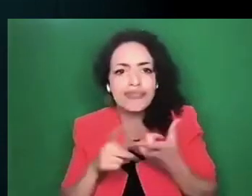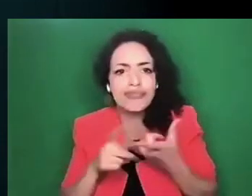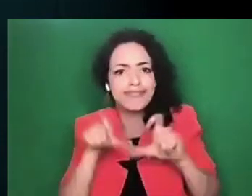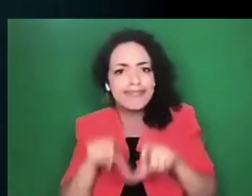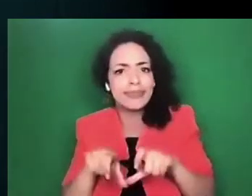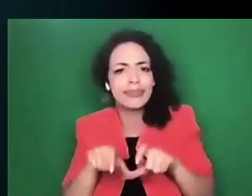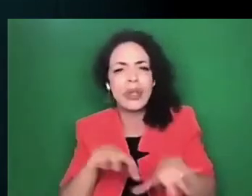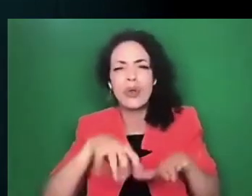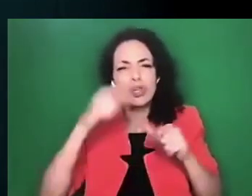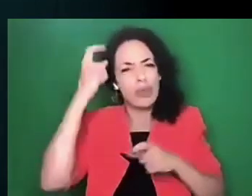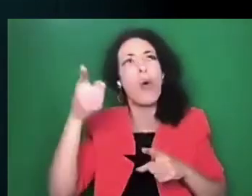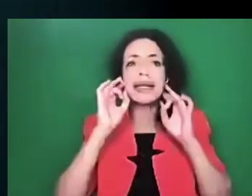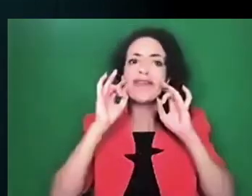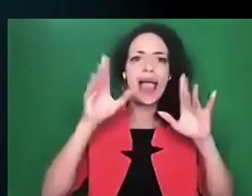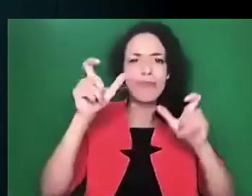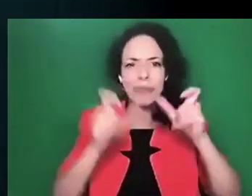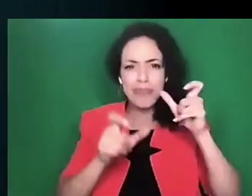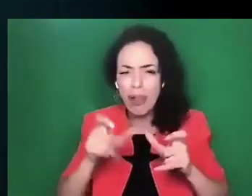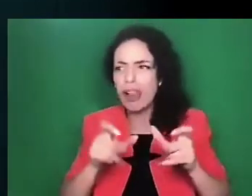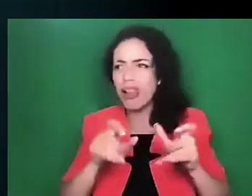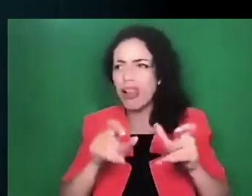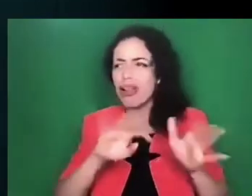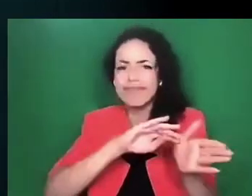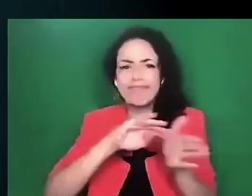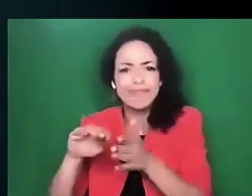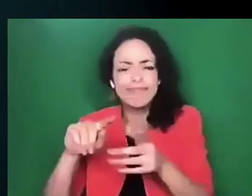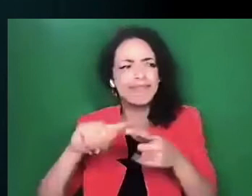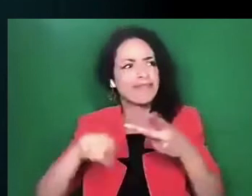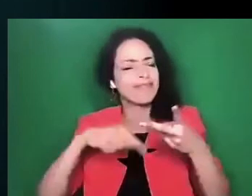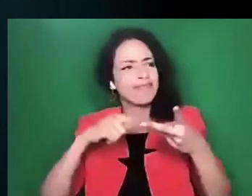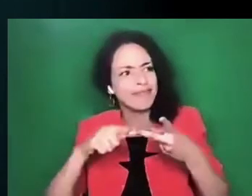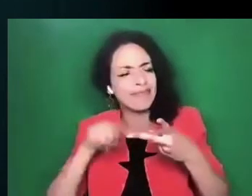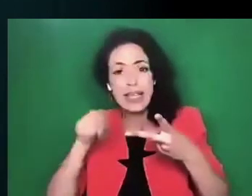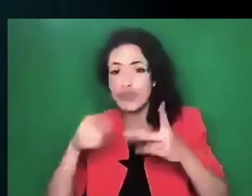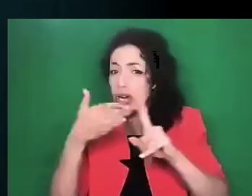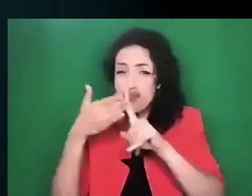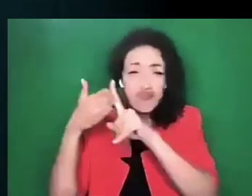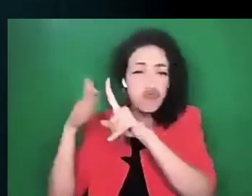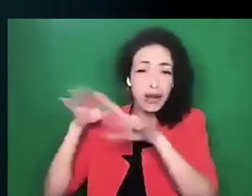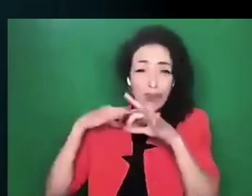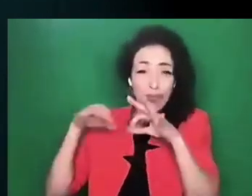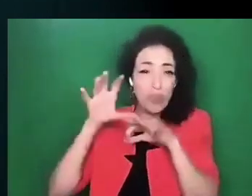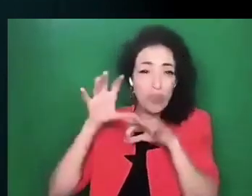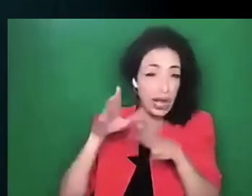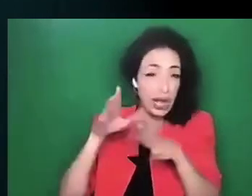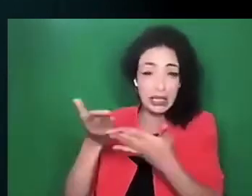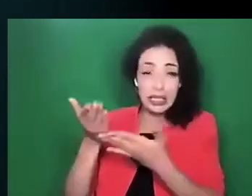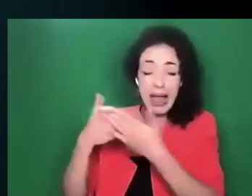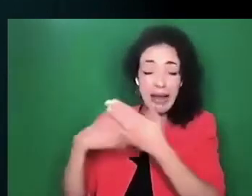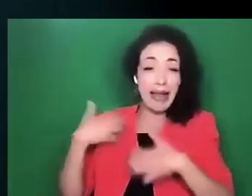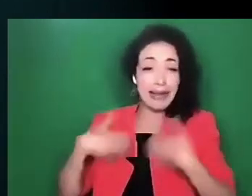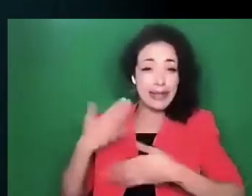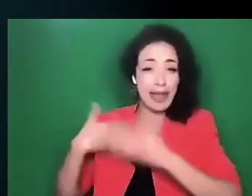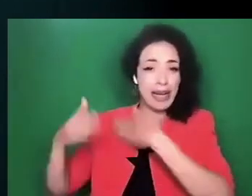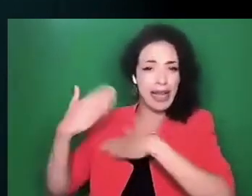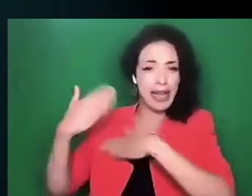its unique power, making it one of the most radical performance spaces in entertainment history in the region at the time. We started